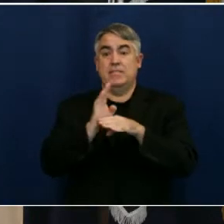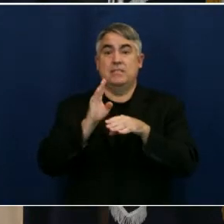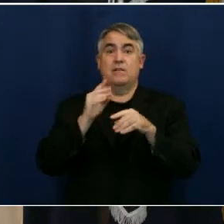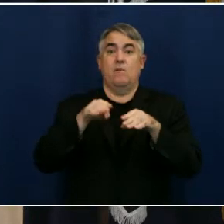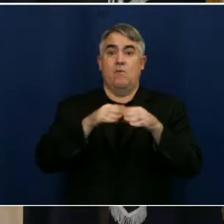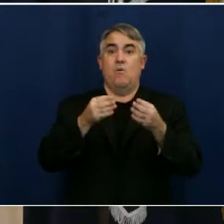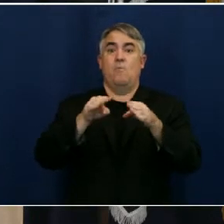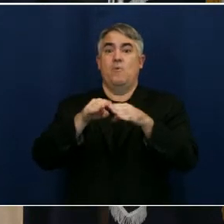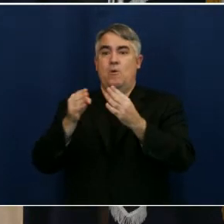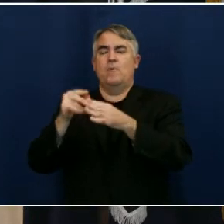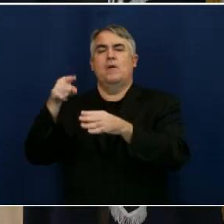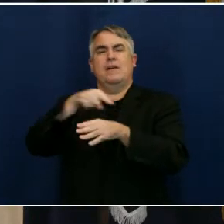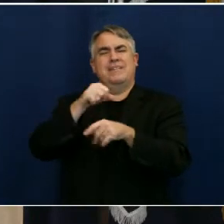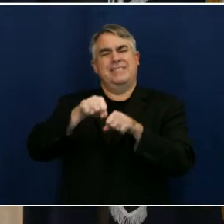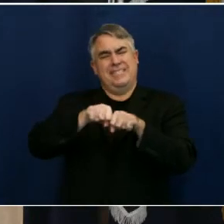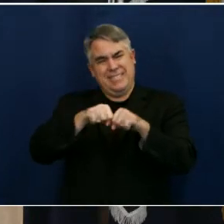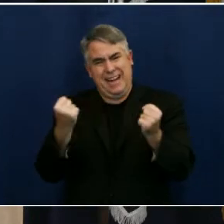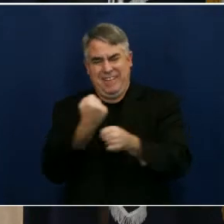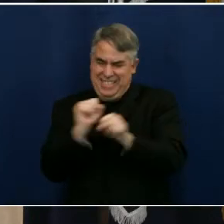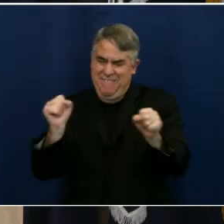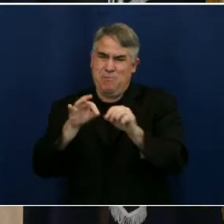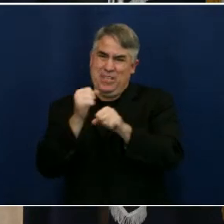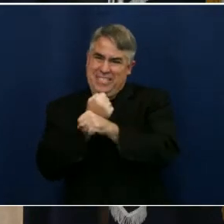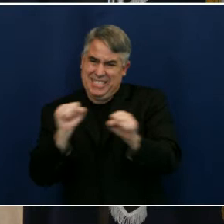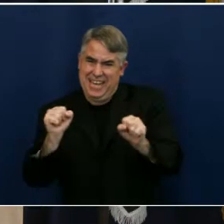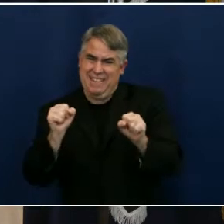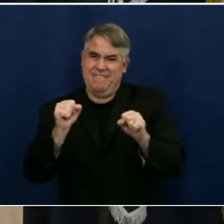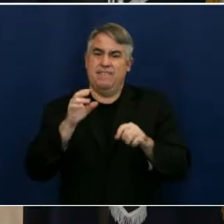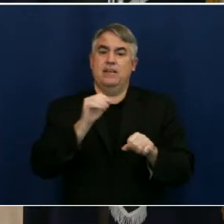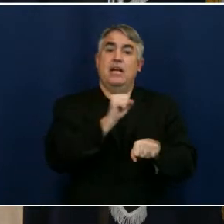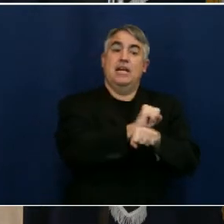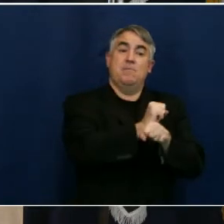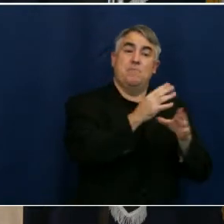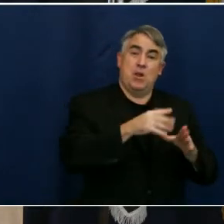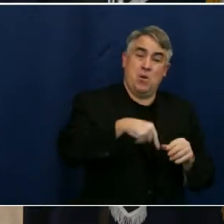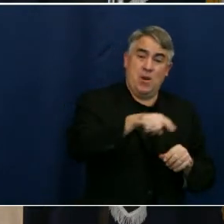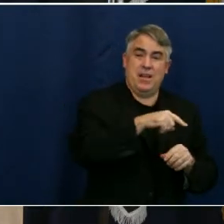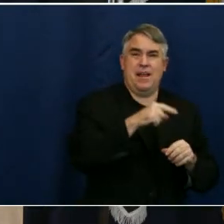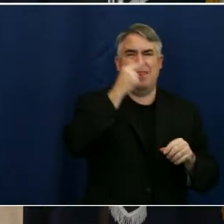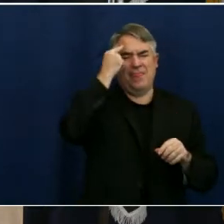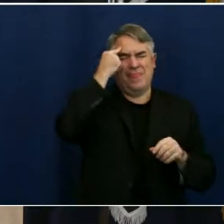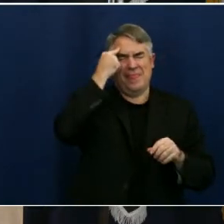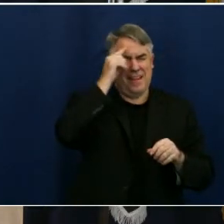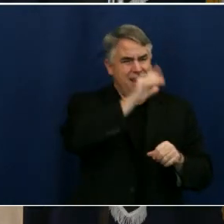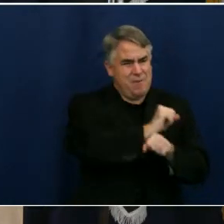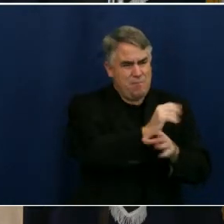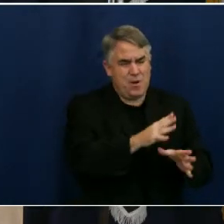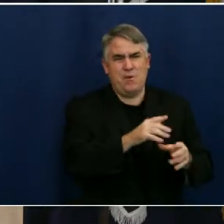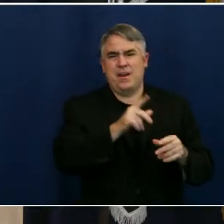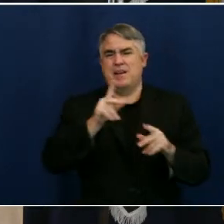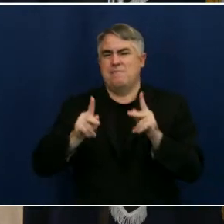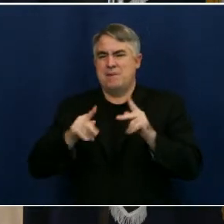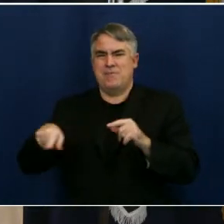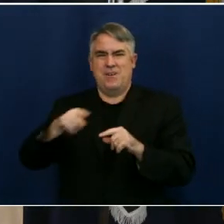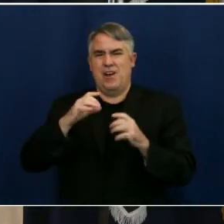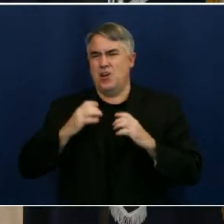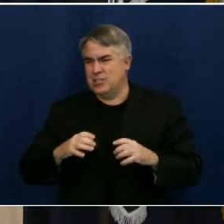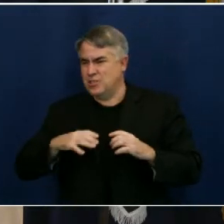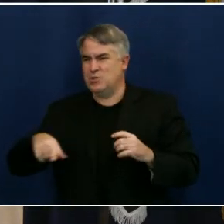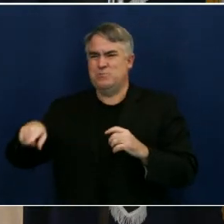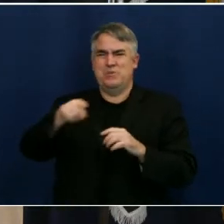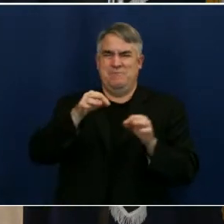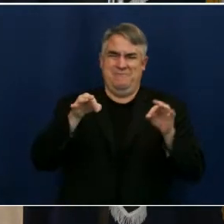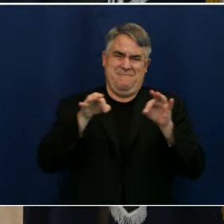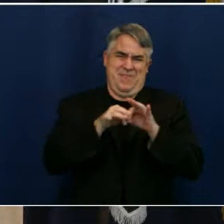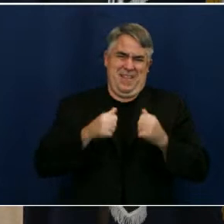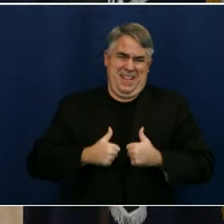employees and your patrons, and ensure measures are implemented for everyone's safety. The COVID numbers in the communities of concern are still